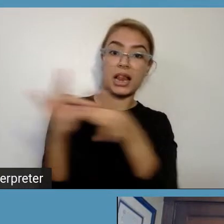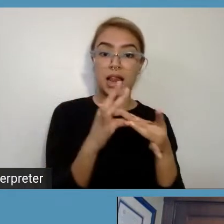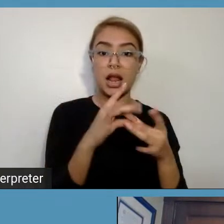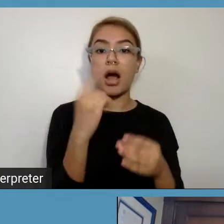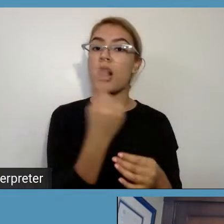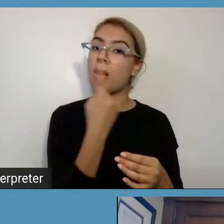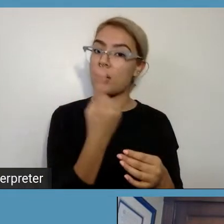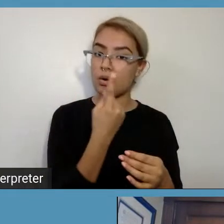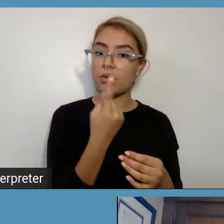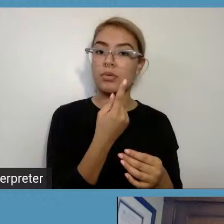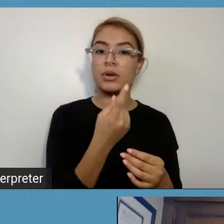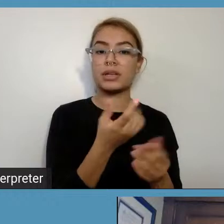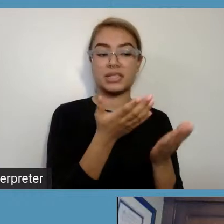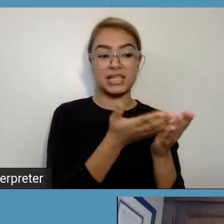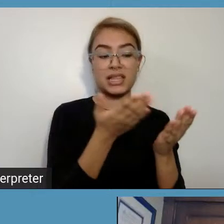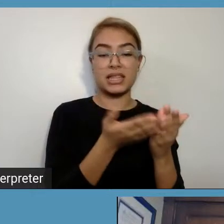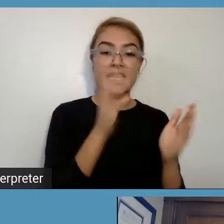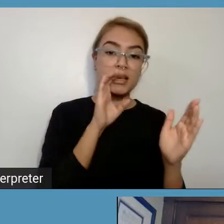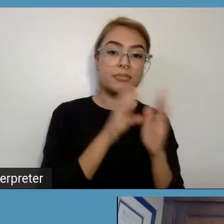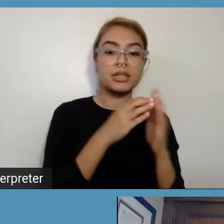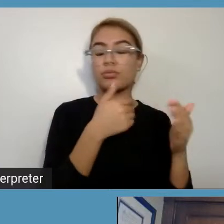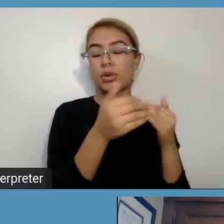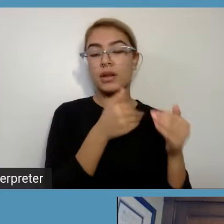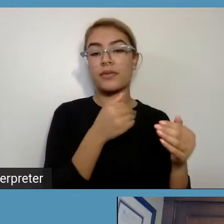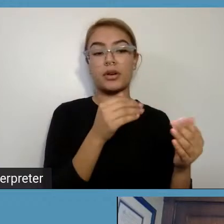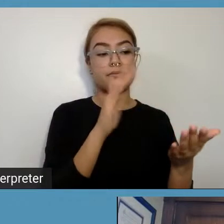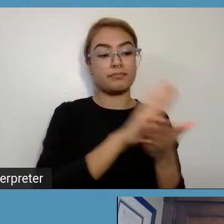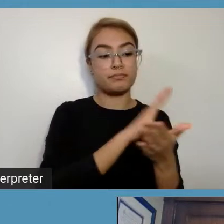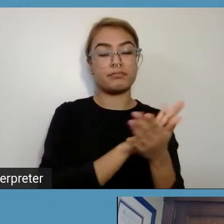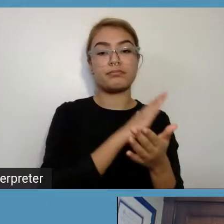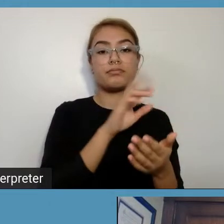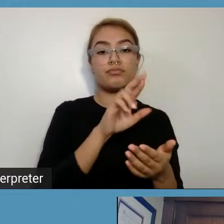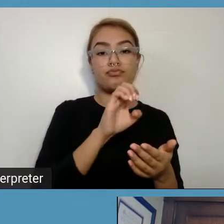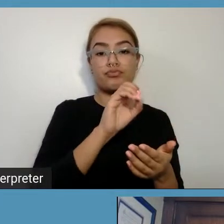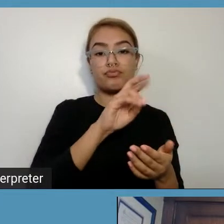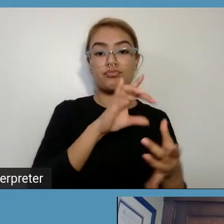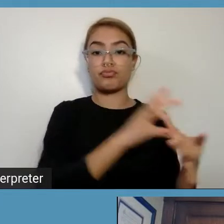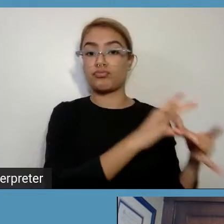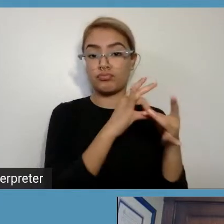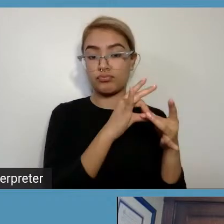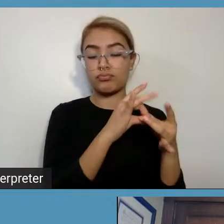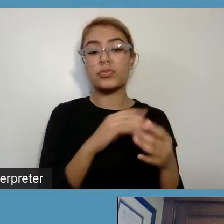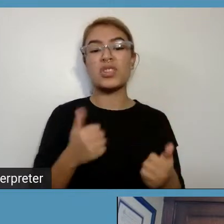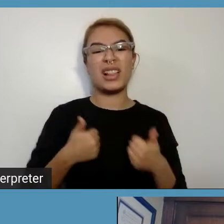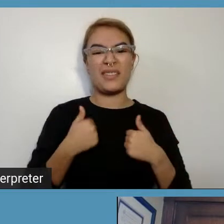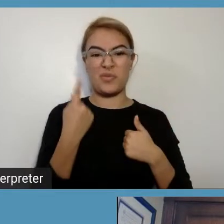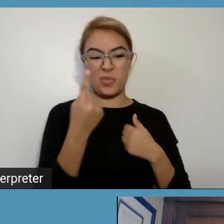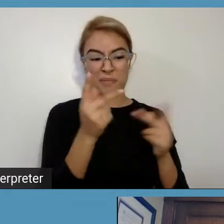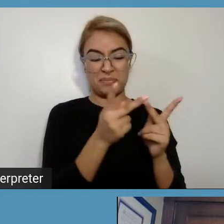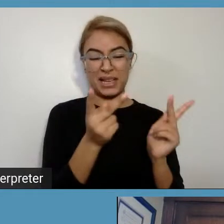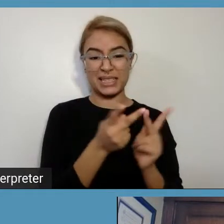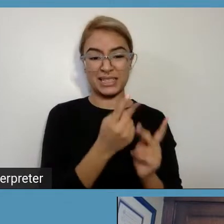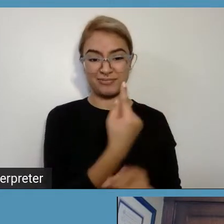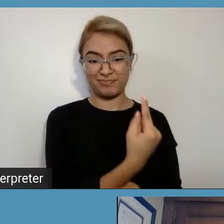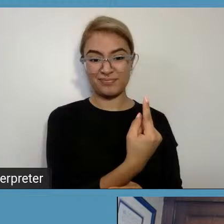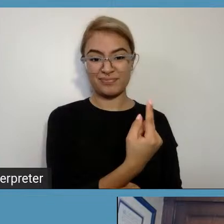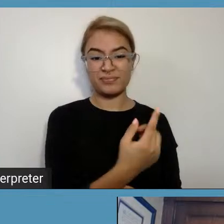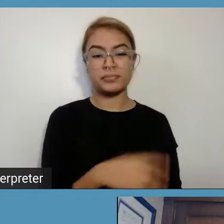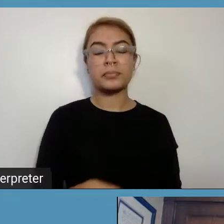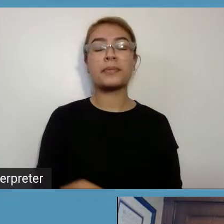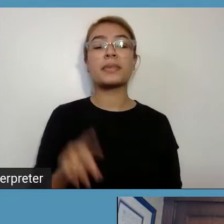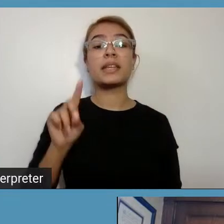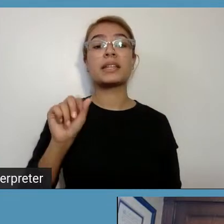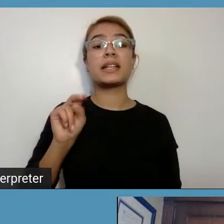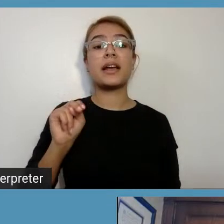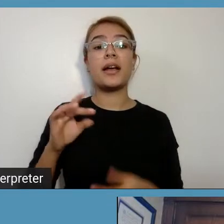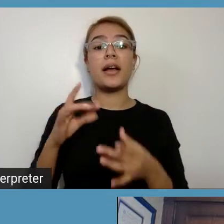all together. But Mhm. yeah, it all lives in there in one place. You mentioned the sort of, okay, you've got